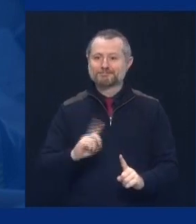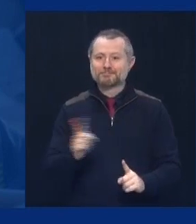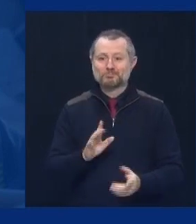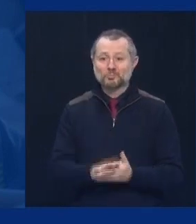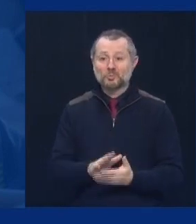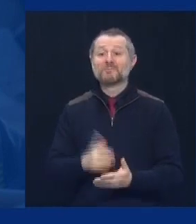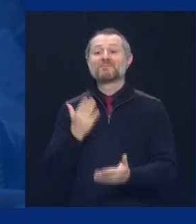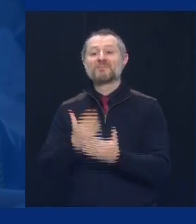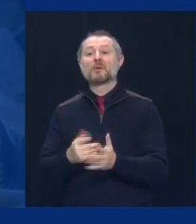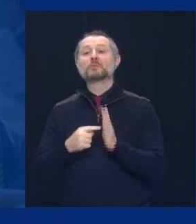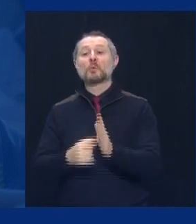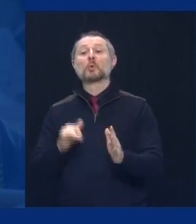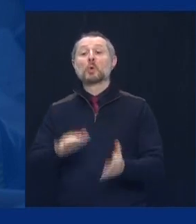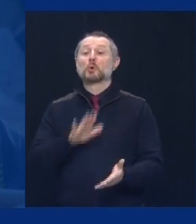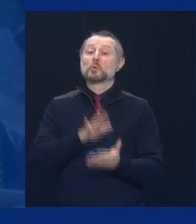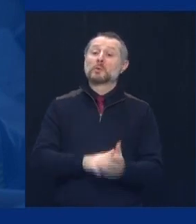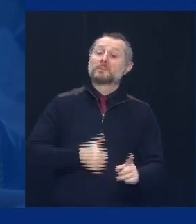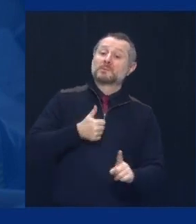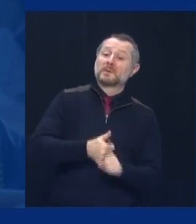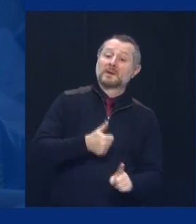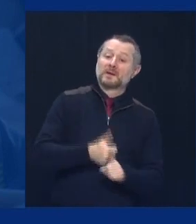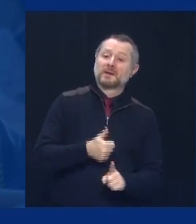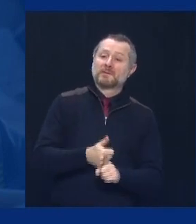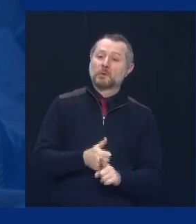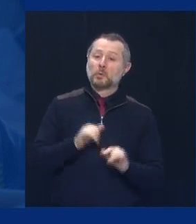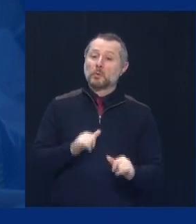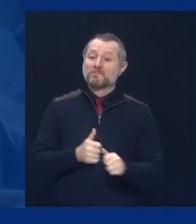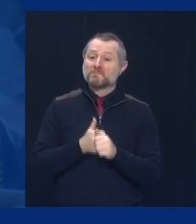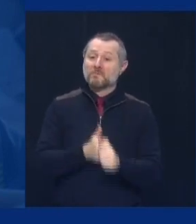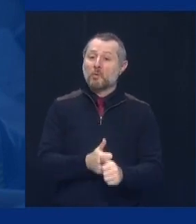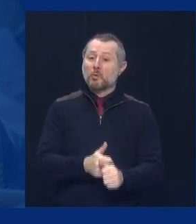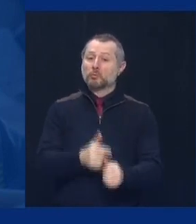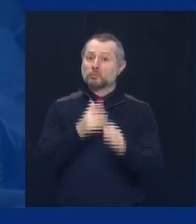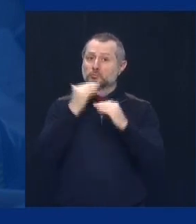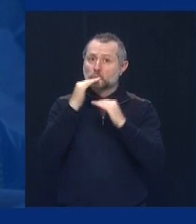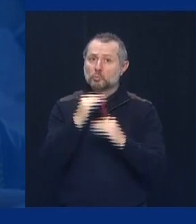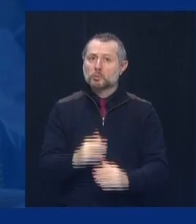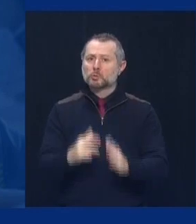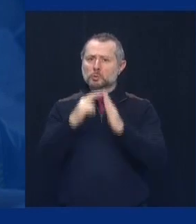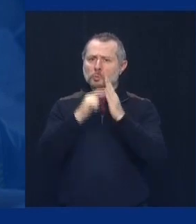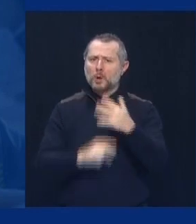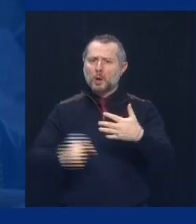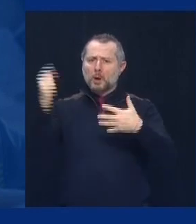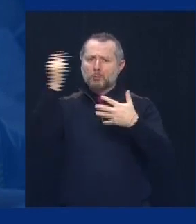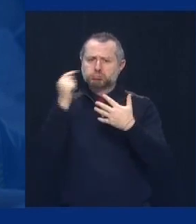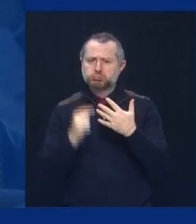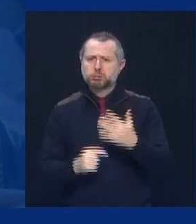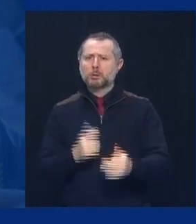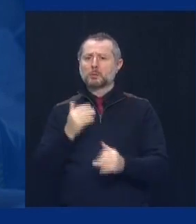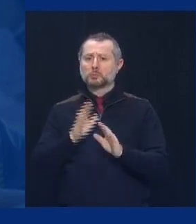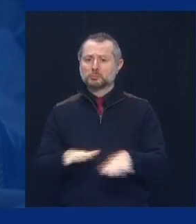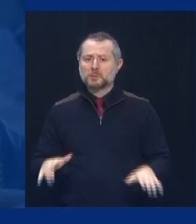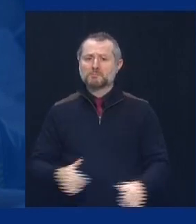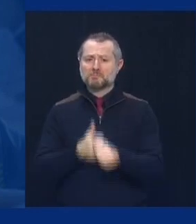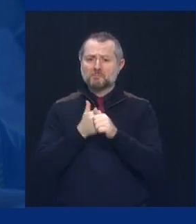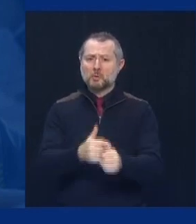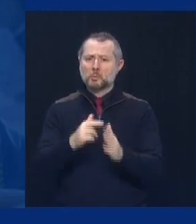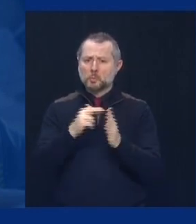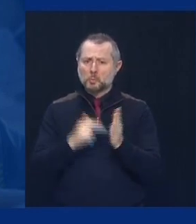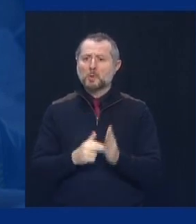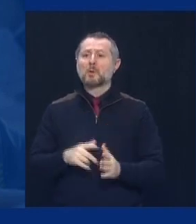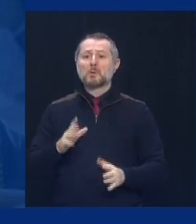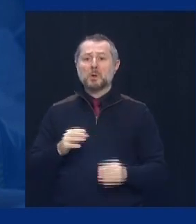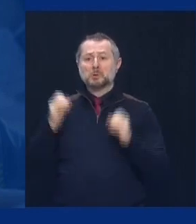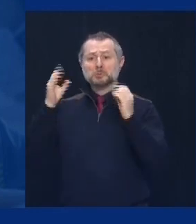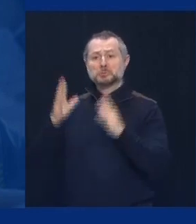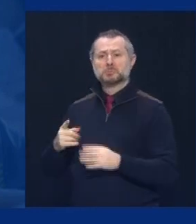the schools are actually following the rules and following the guidance. The children are following the guidance. The teachers are doing a great